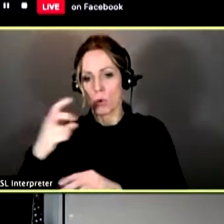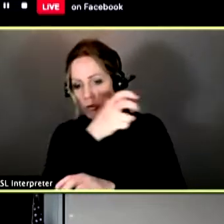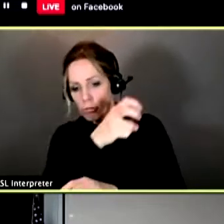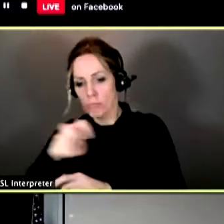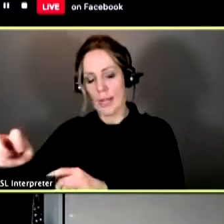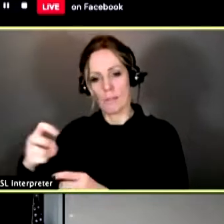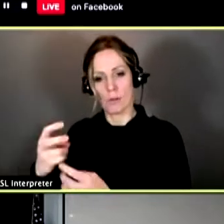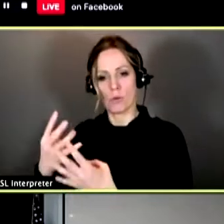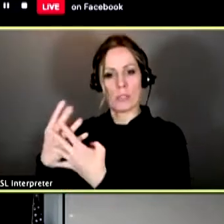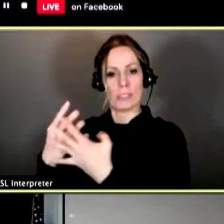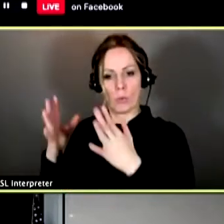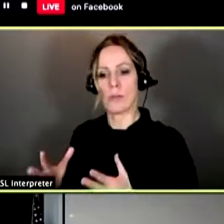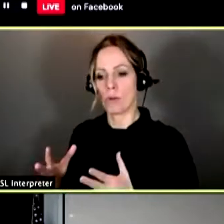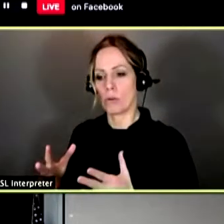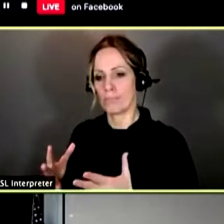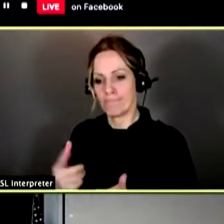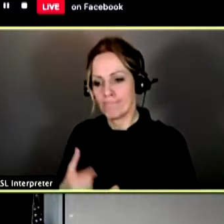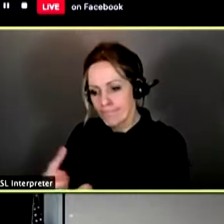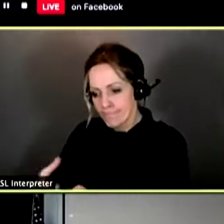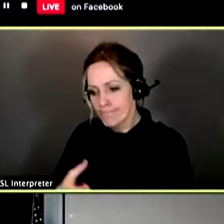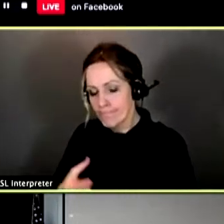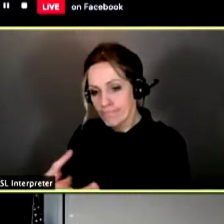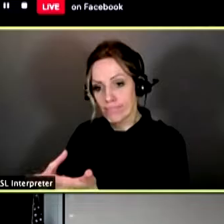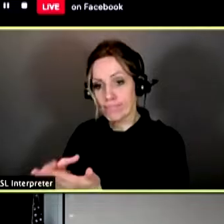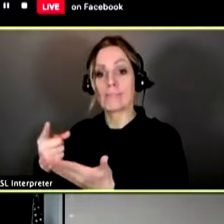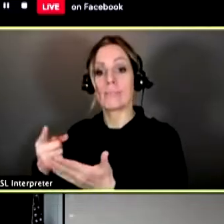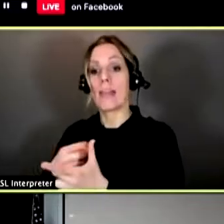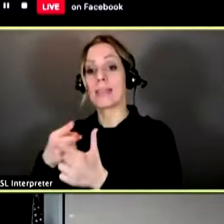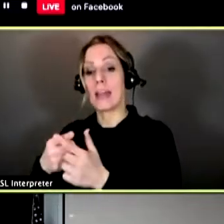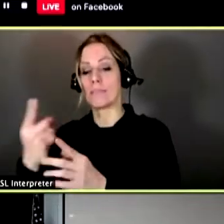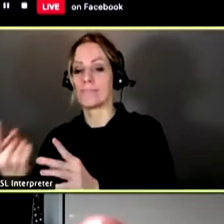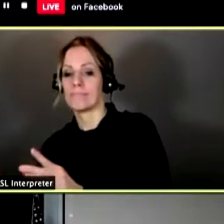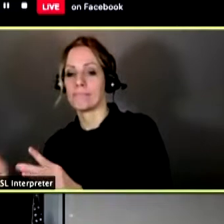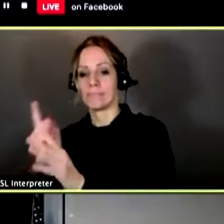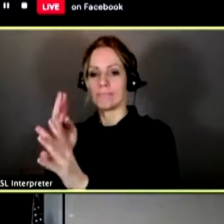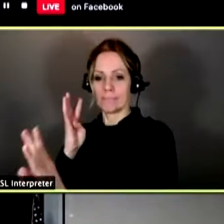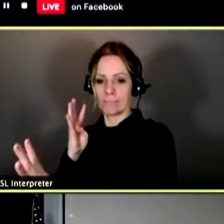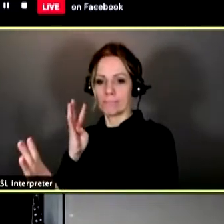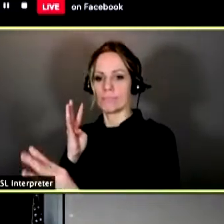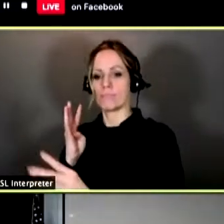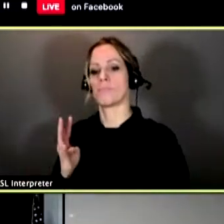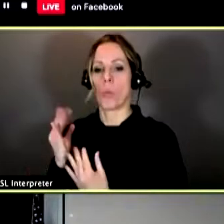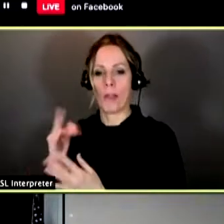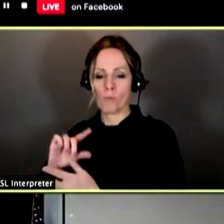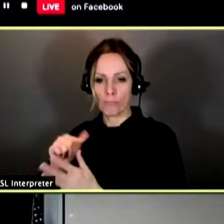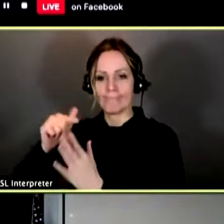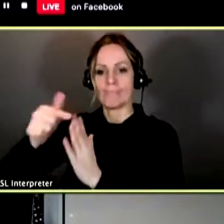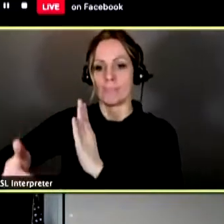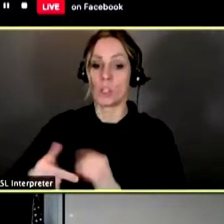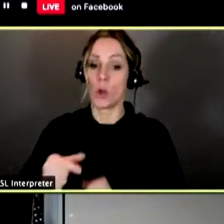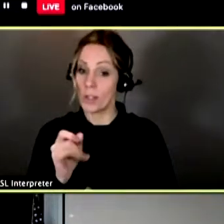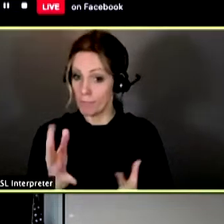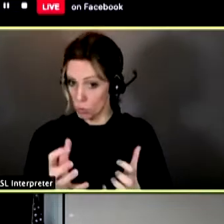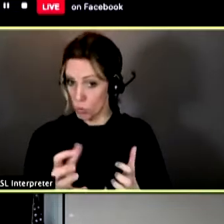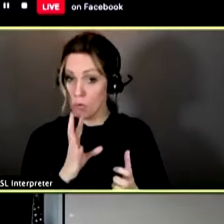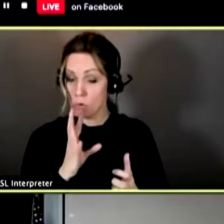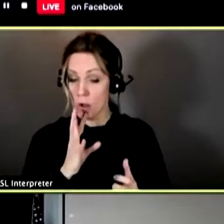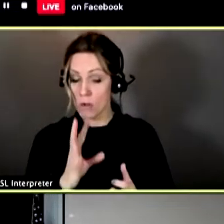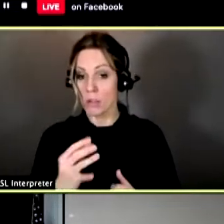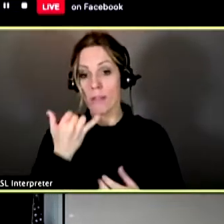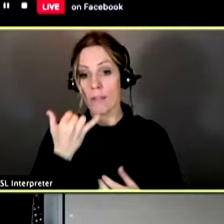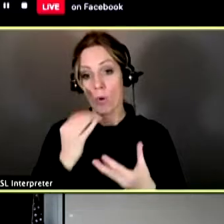the queue right now, over a dozen, so I'm looking forward to starting. For those who are watching and want to speak, please call us at